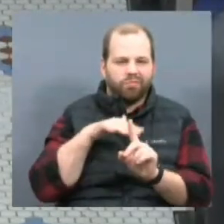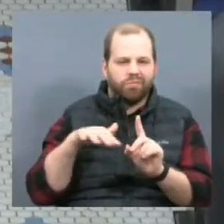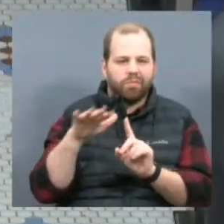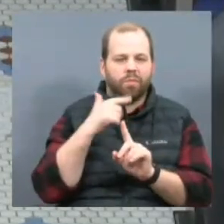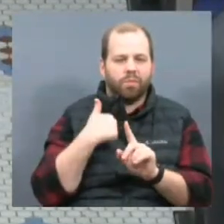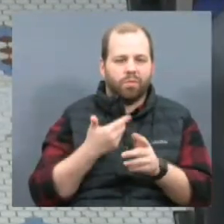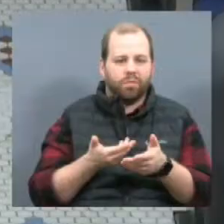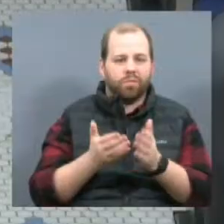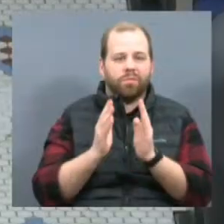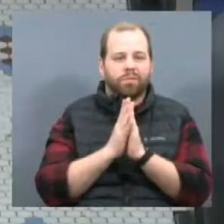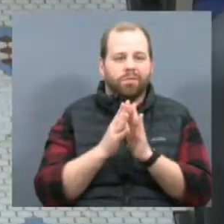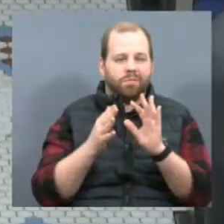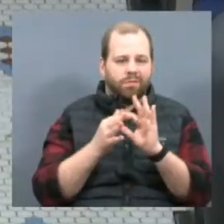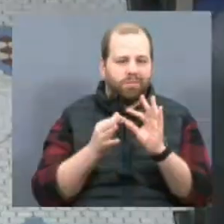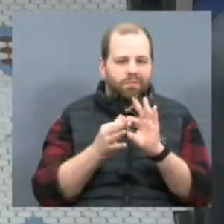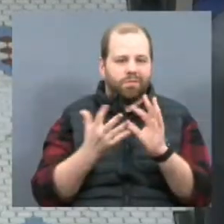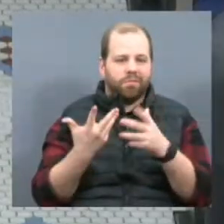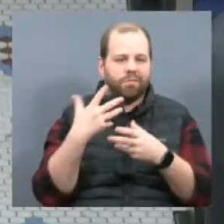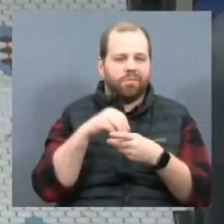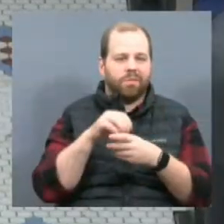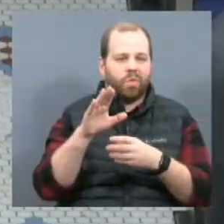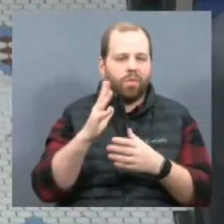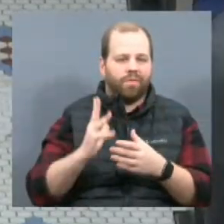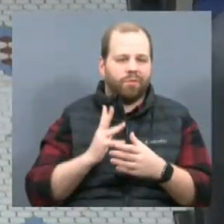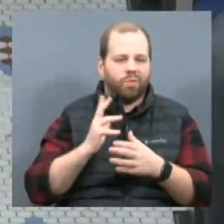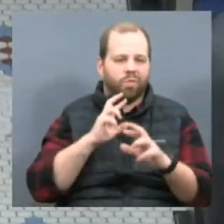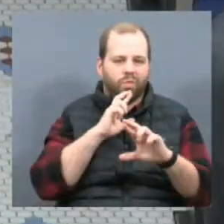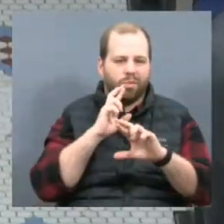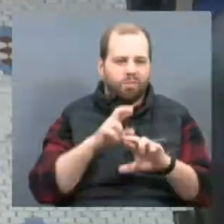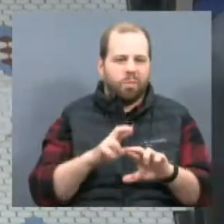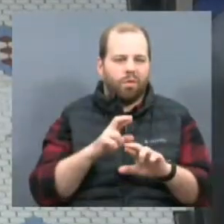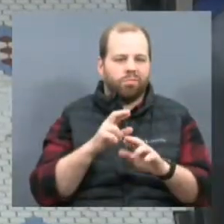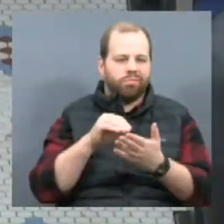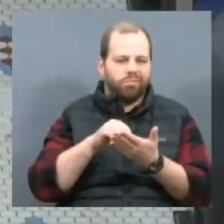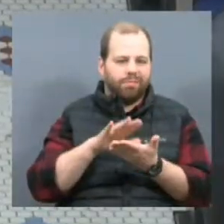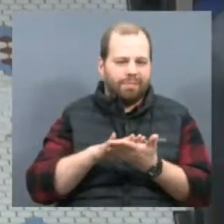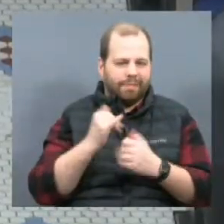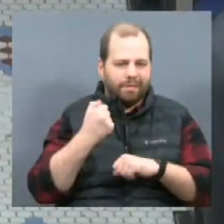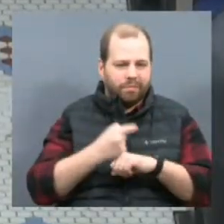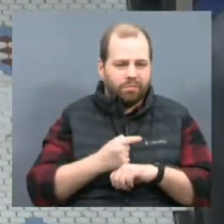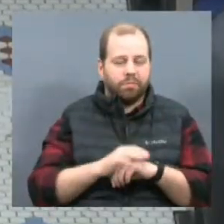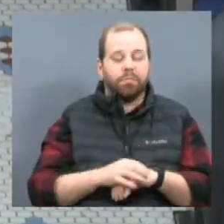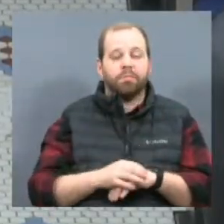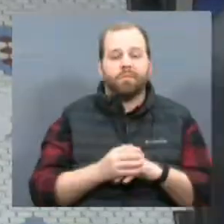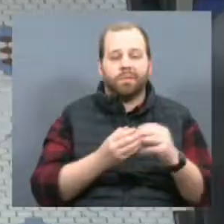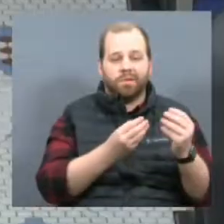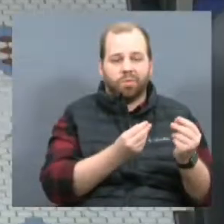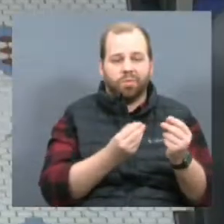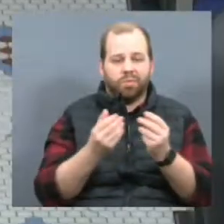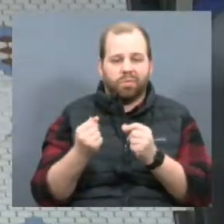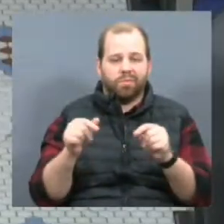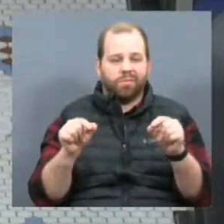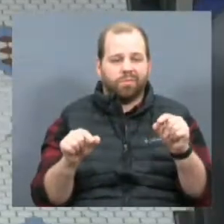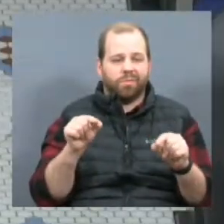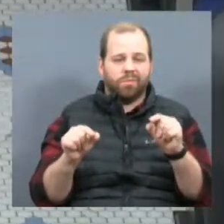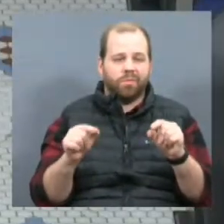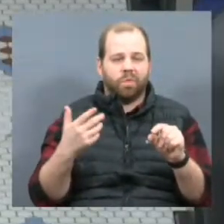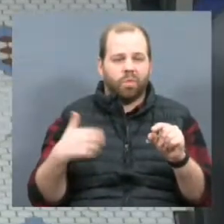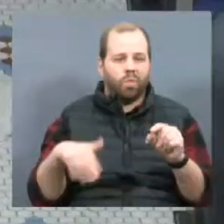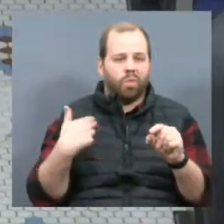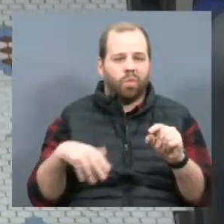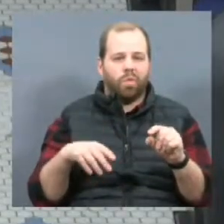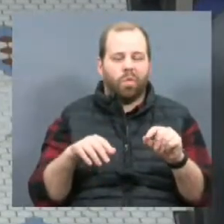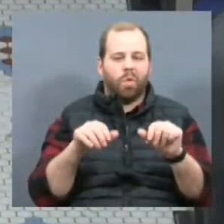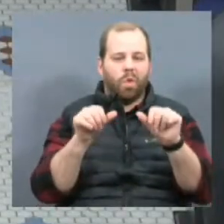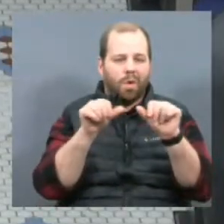these comments be included in the official record today. The properties in question represent irreplaceable